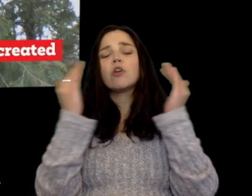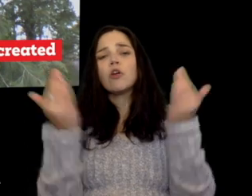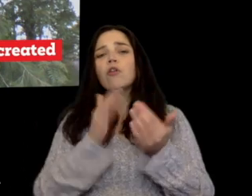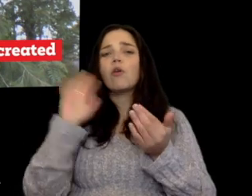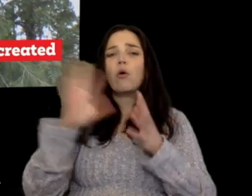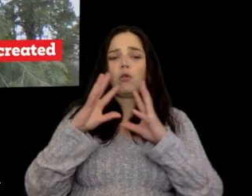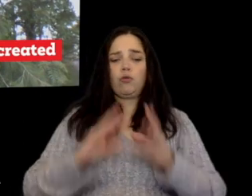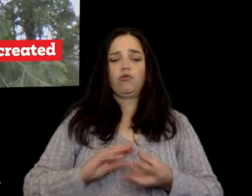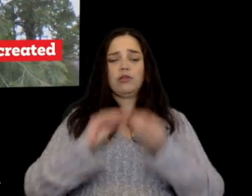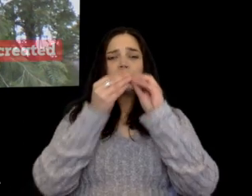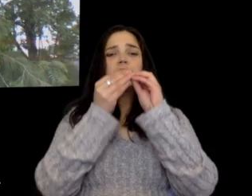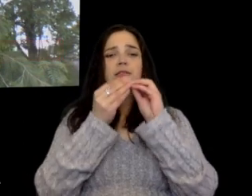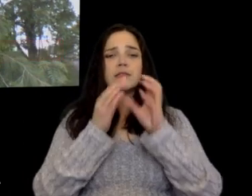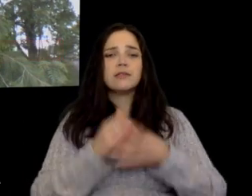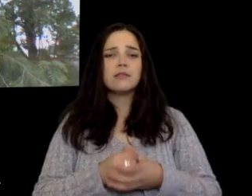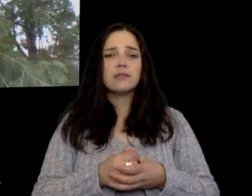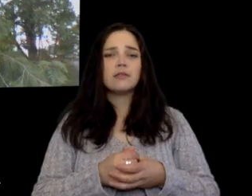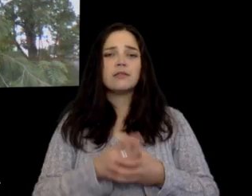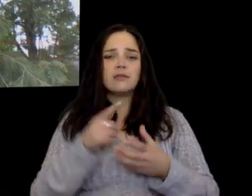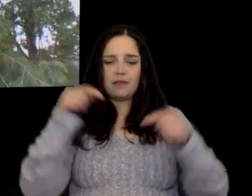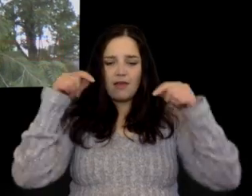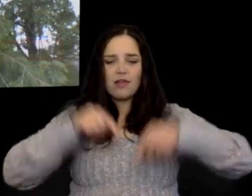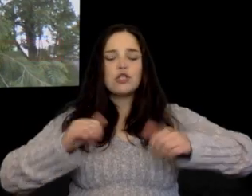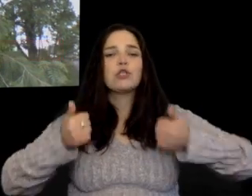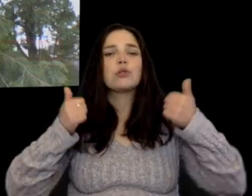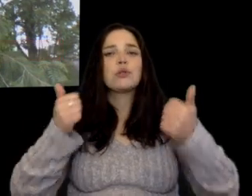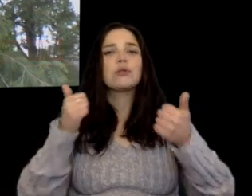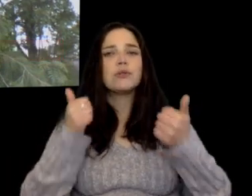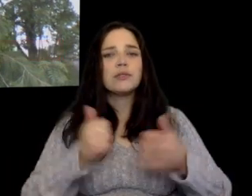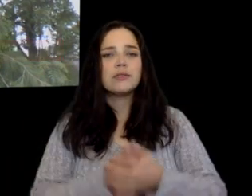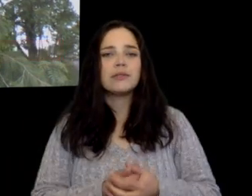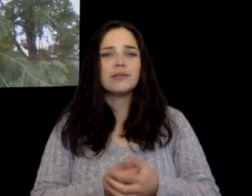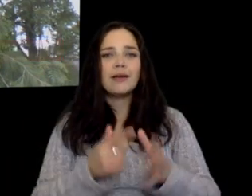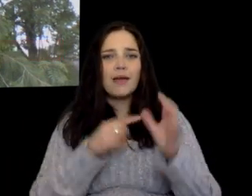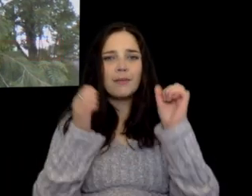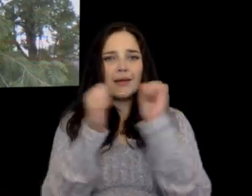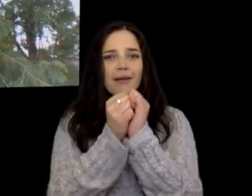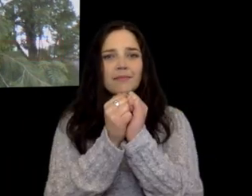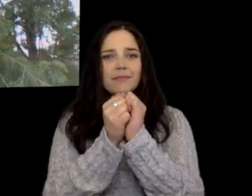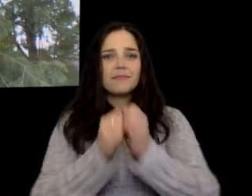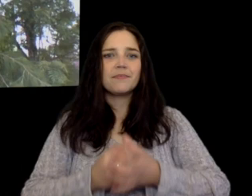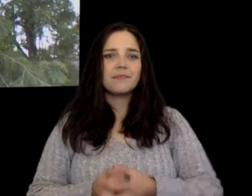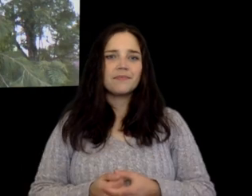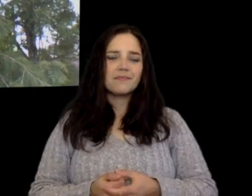again of the earth and all you created, it is good. Amen.